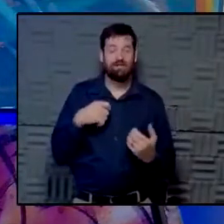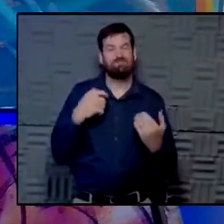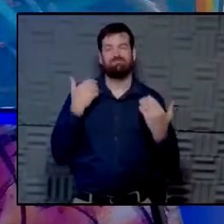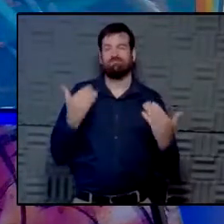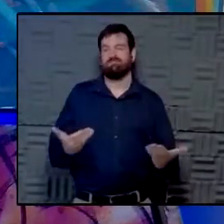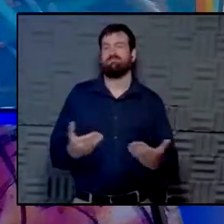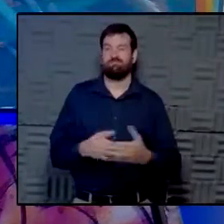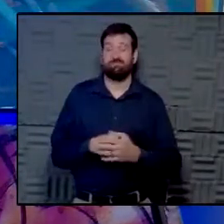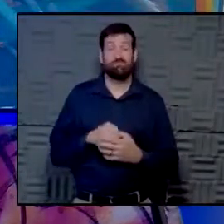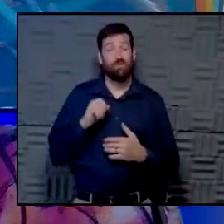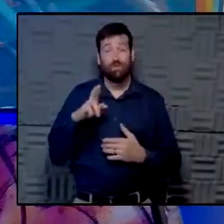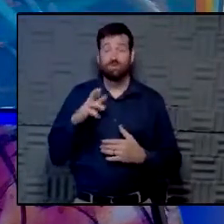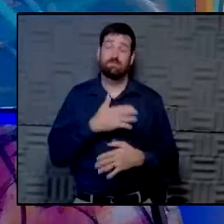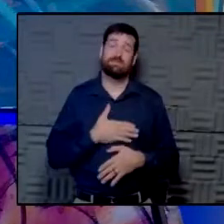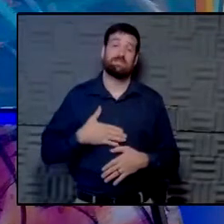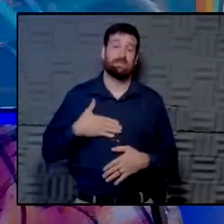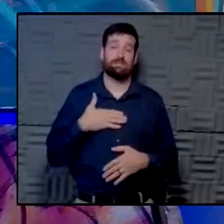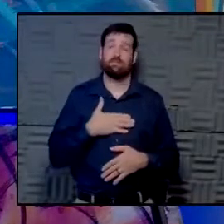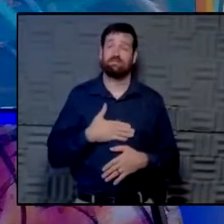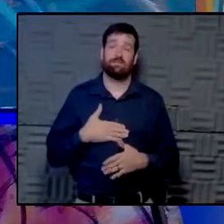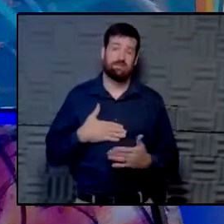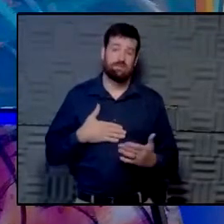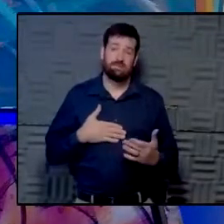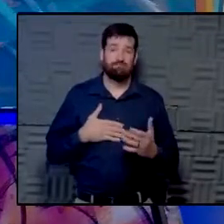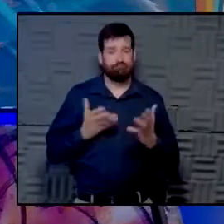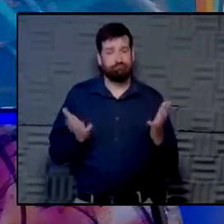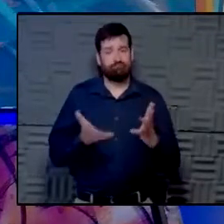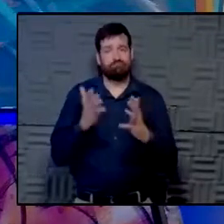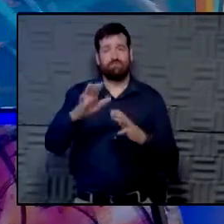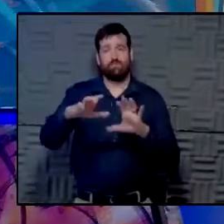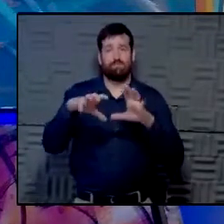ahead and do that. Otherwise, please encourage